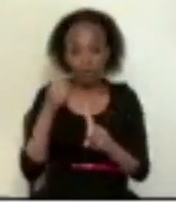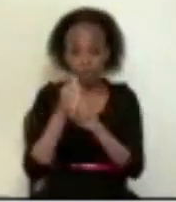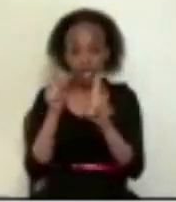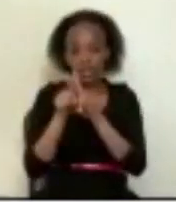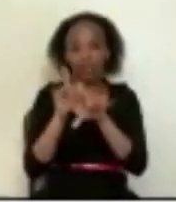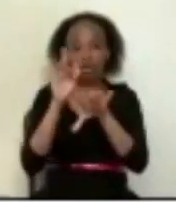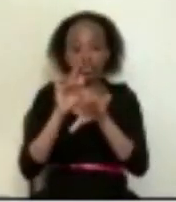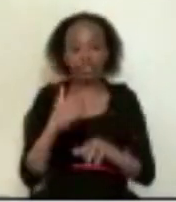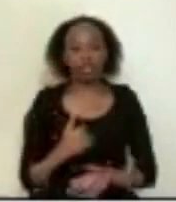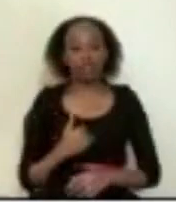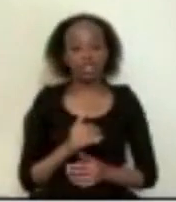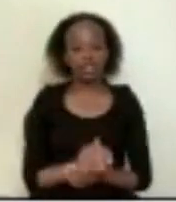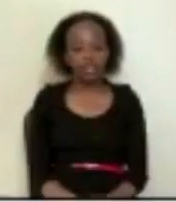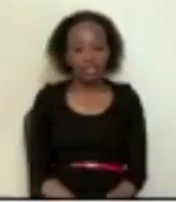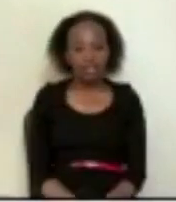affected.